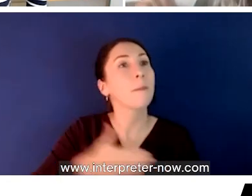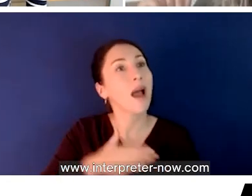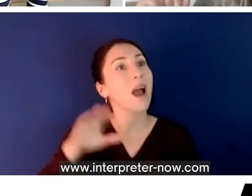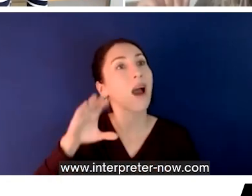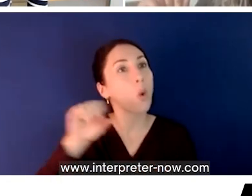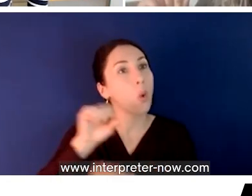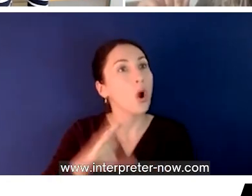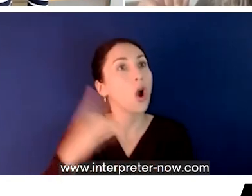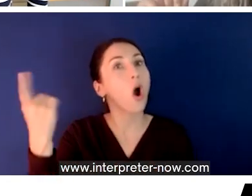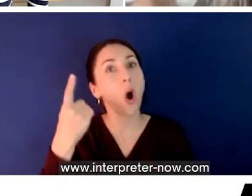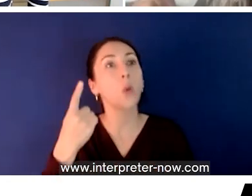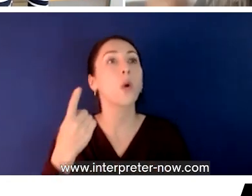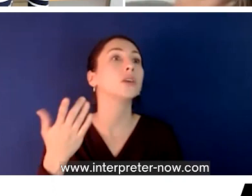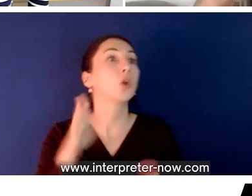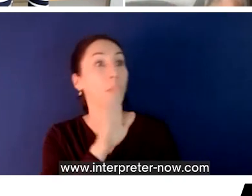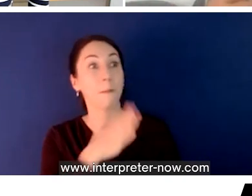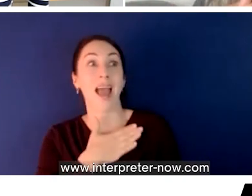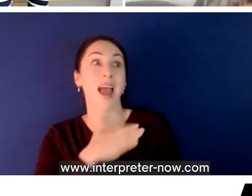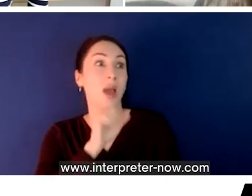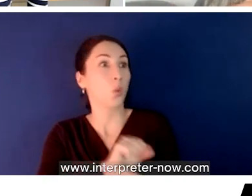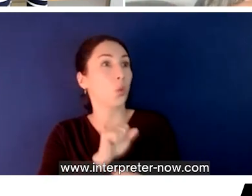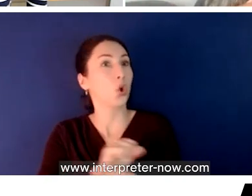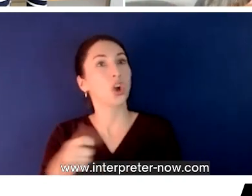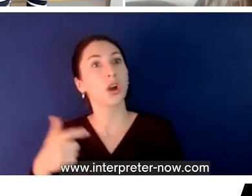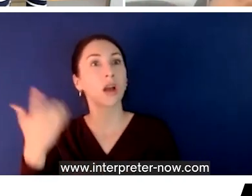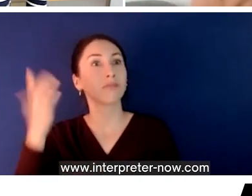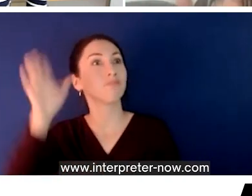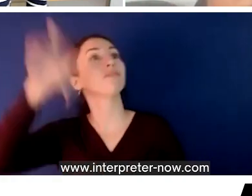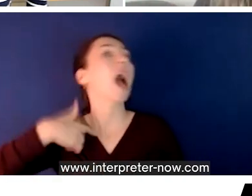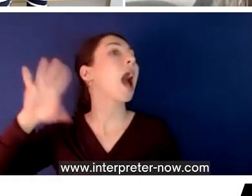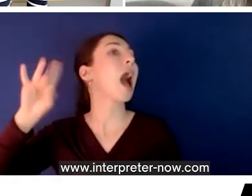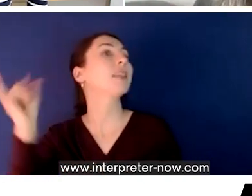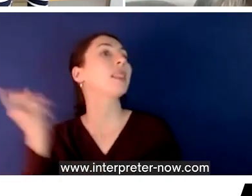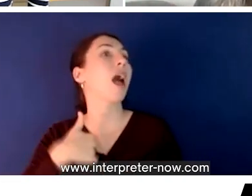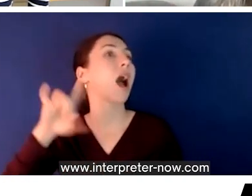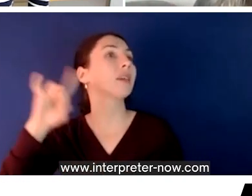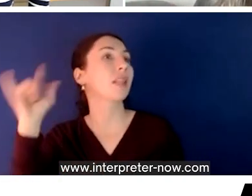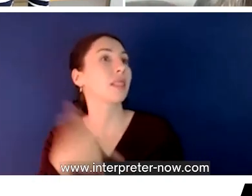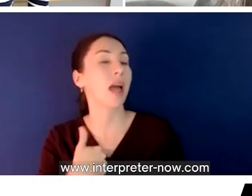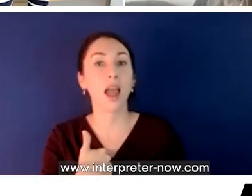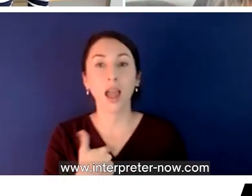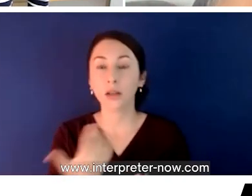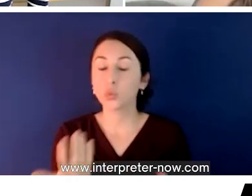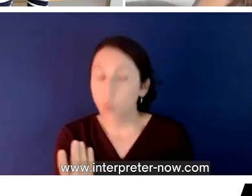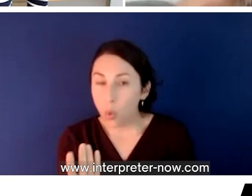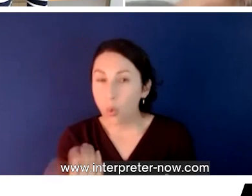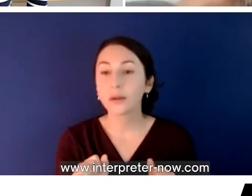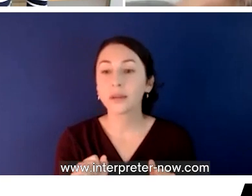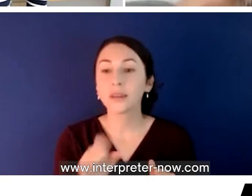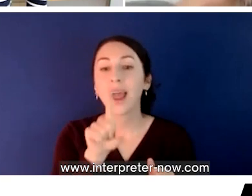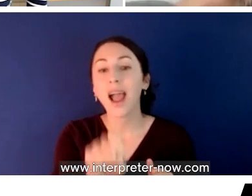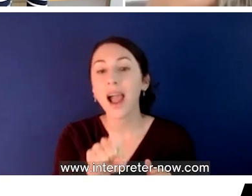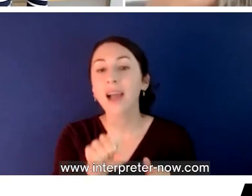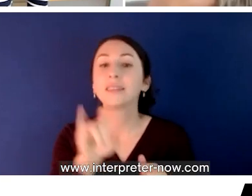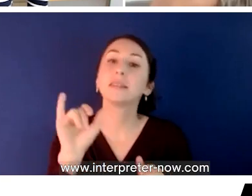work. And it's a matter of kind of asking those questions like, okay, well, who